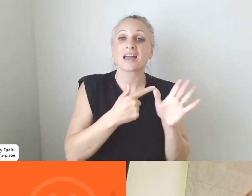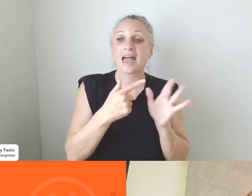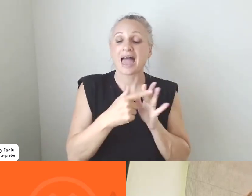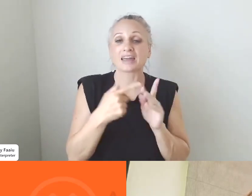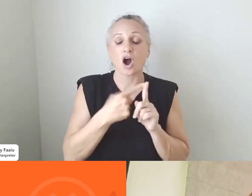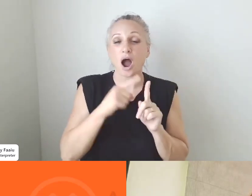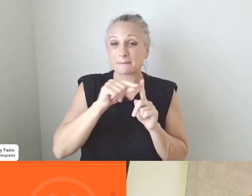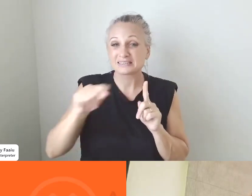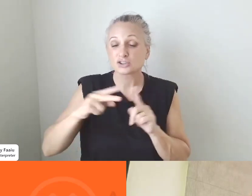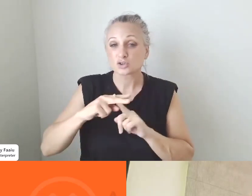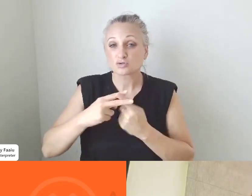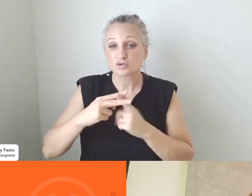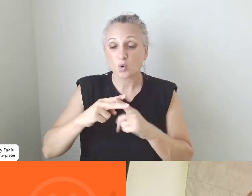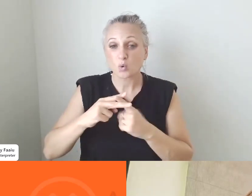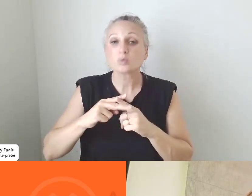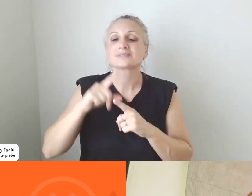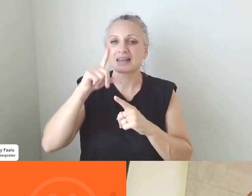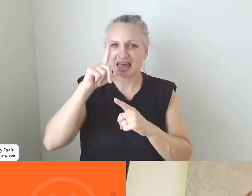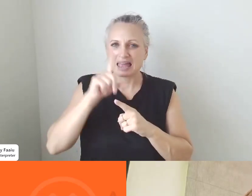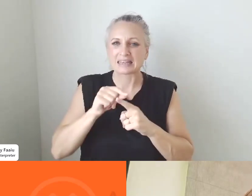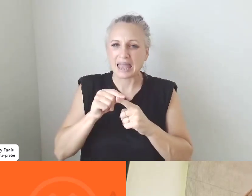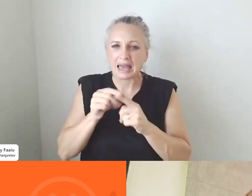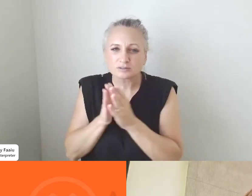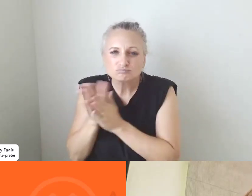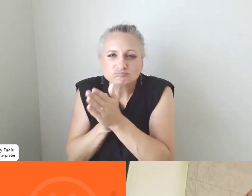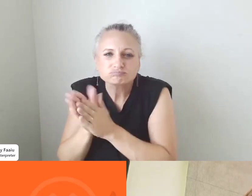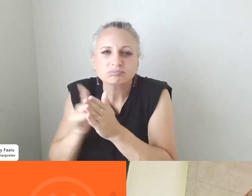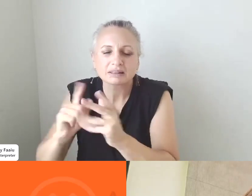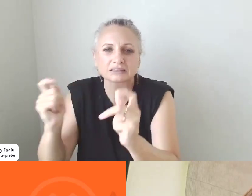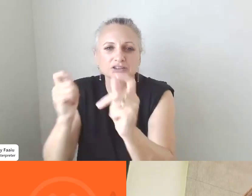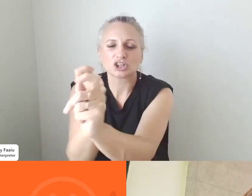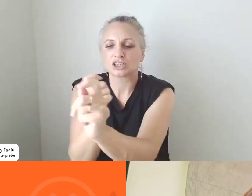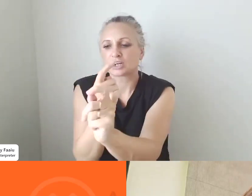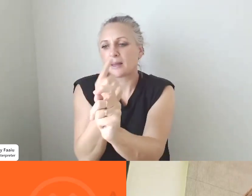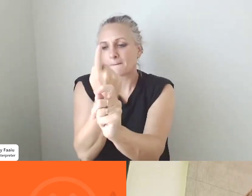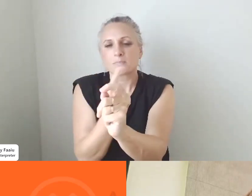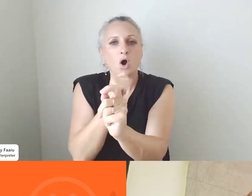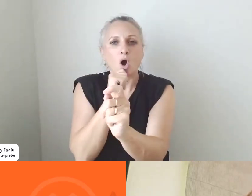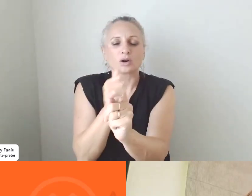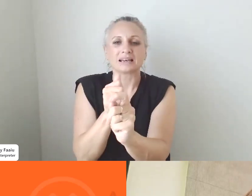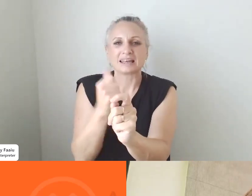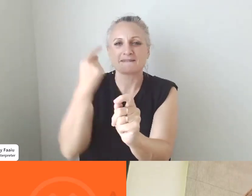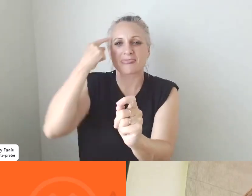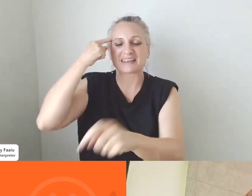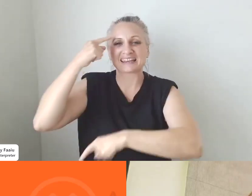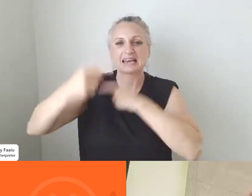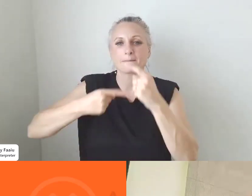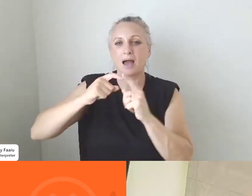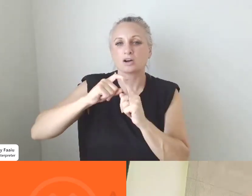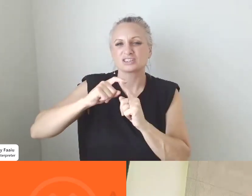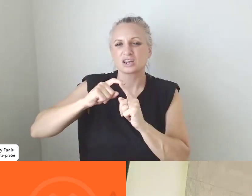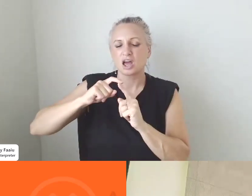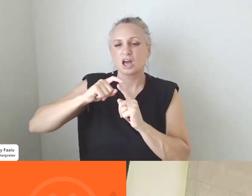the potential to drive this change, but only if they are built with diversity at their core. We